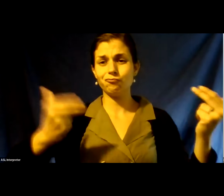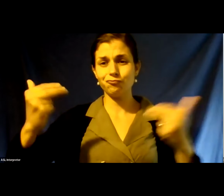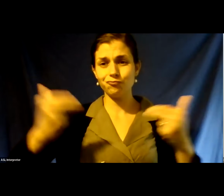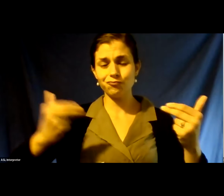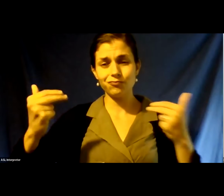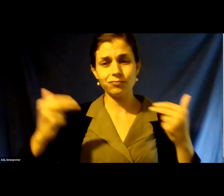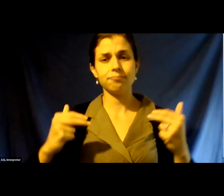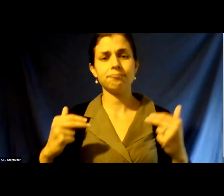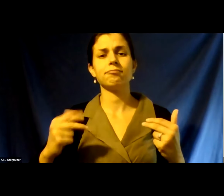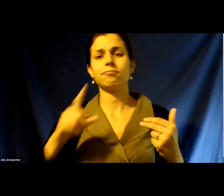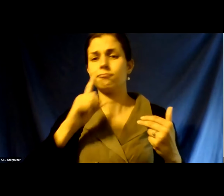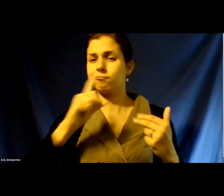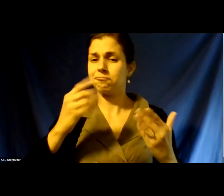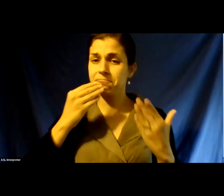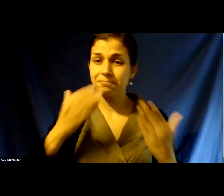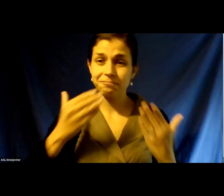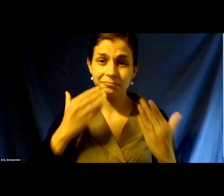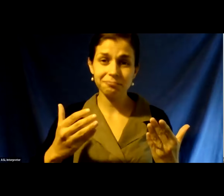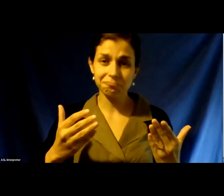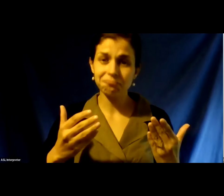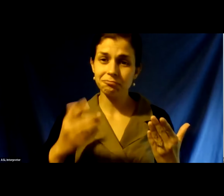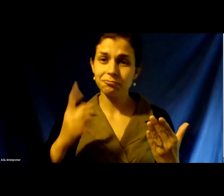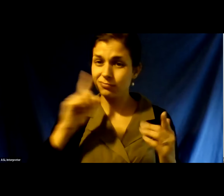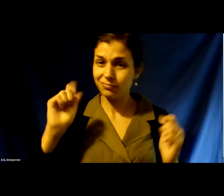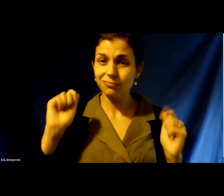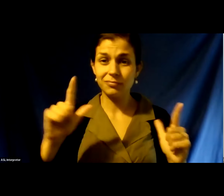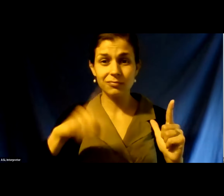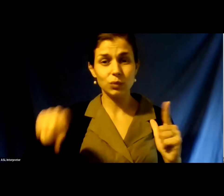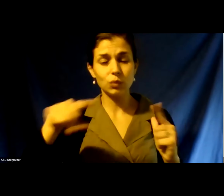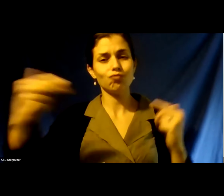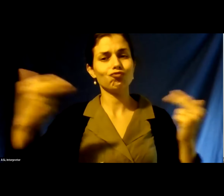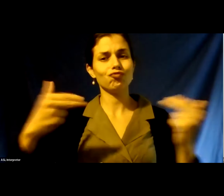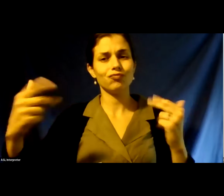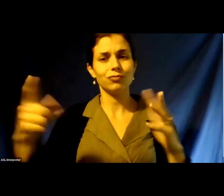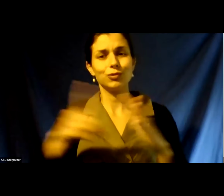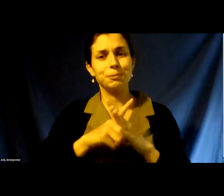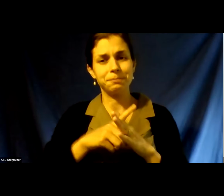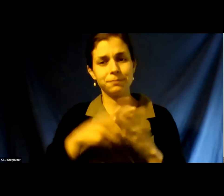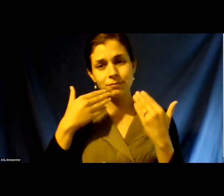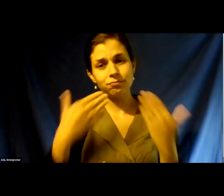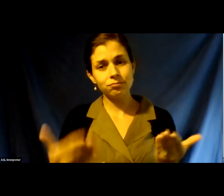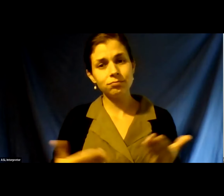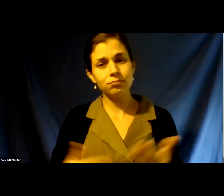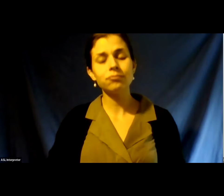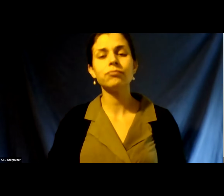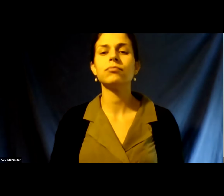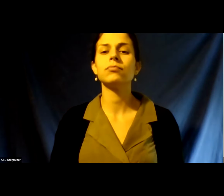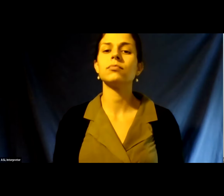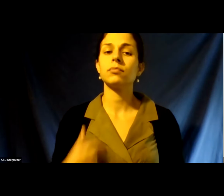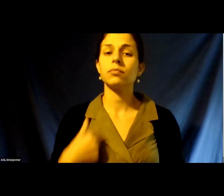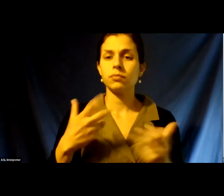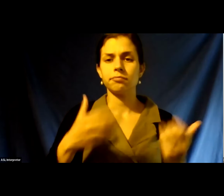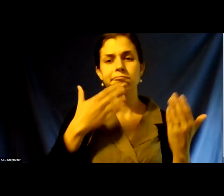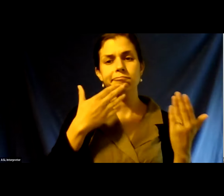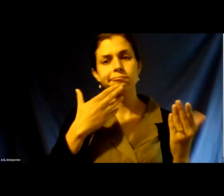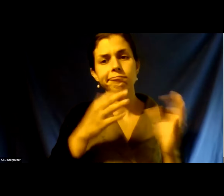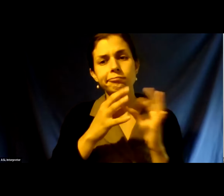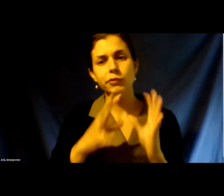so incredibly grateful to all of you for being here. I'd also like to offer my thanks to our interpreters who are